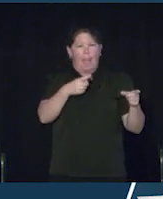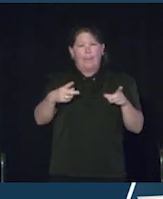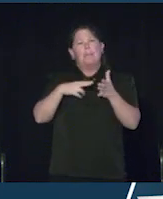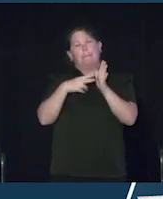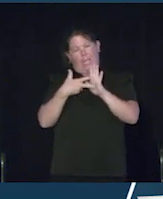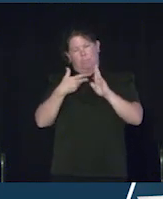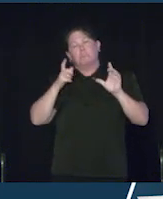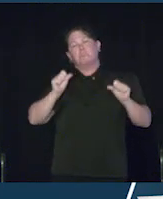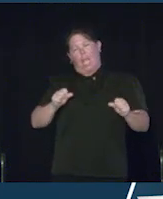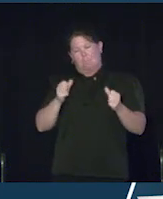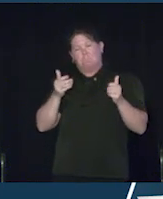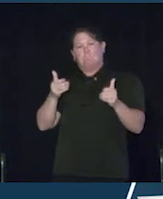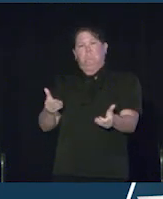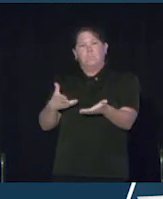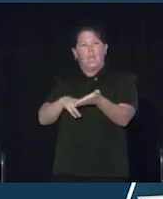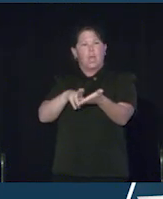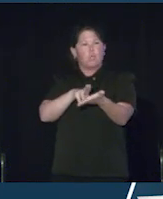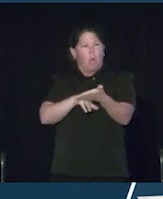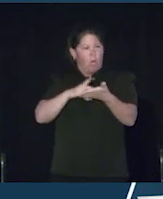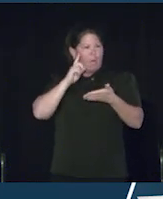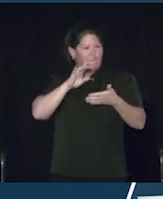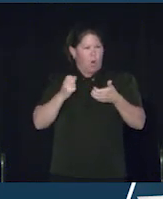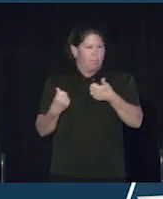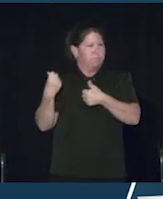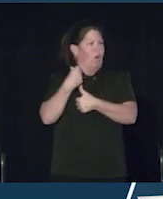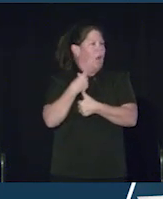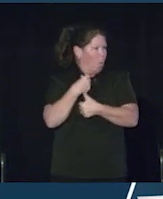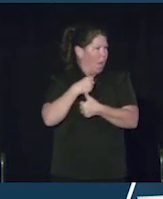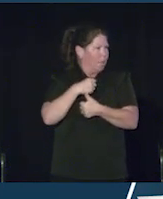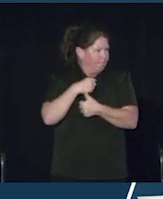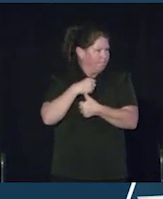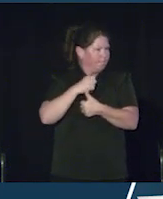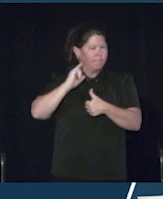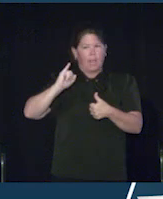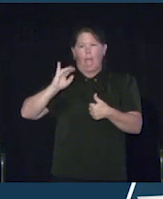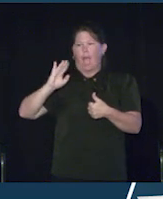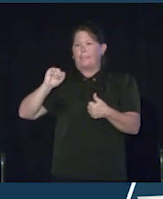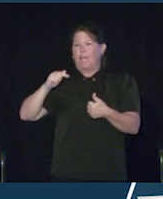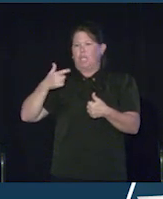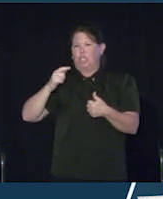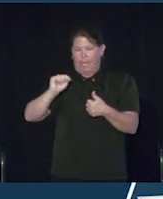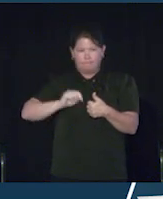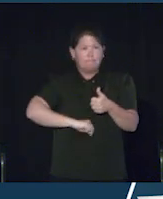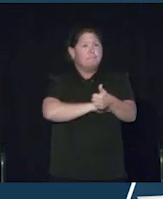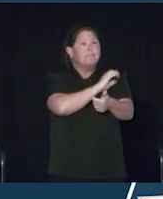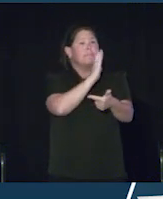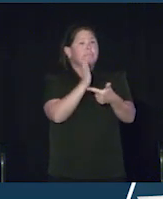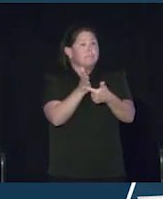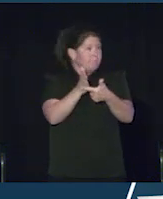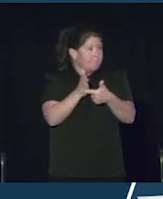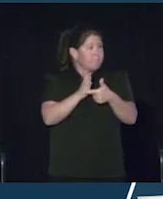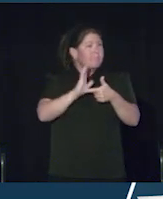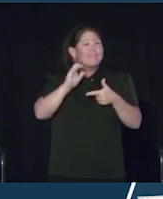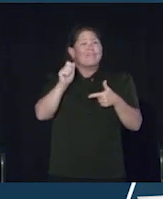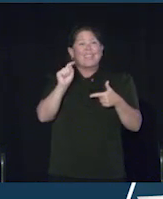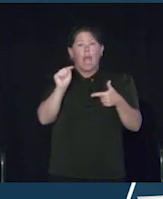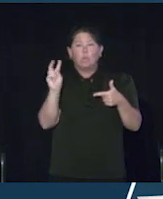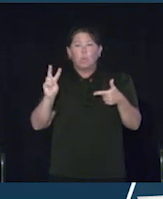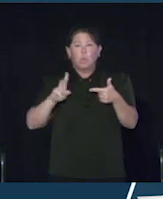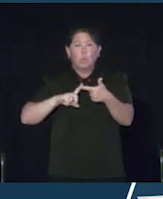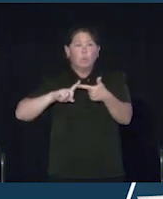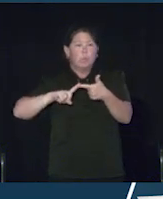waiver. Category 2 are those children in foster care. So children in foster care who at the